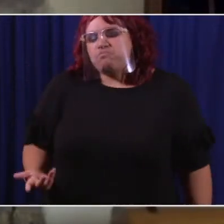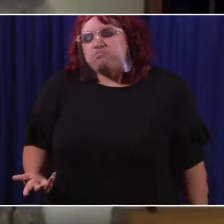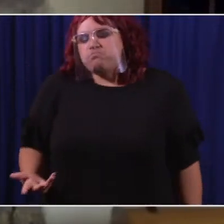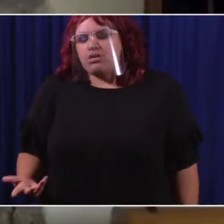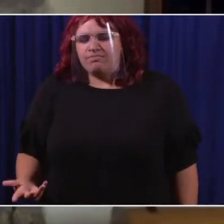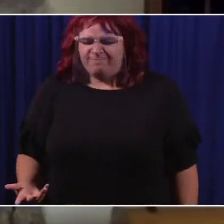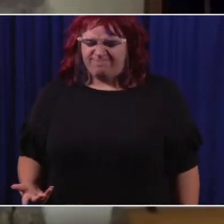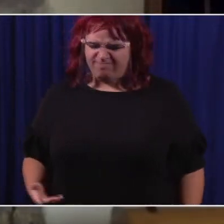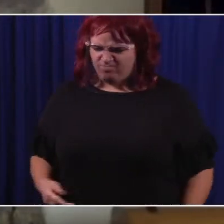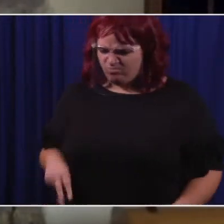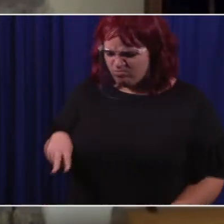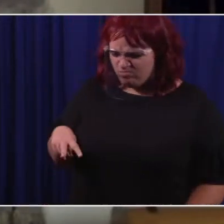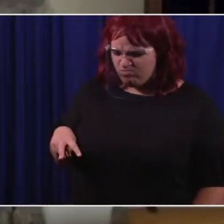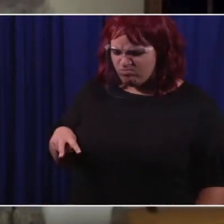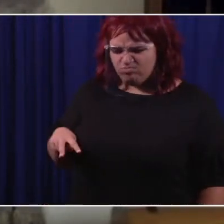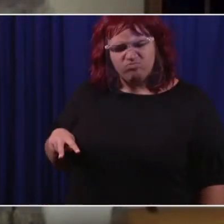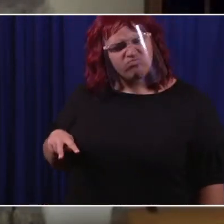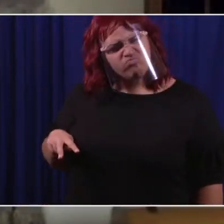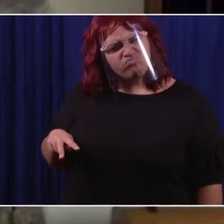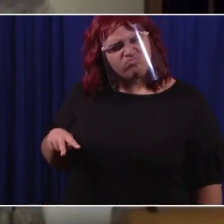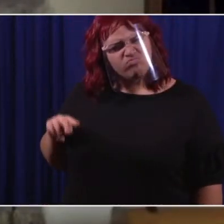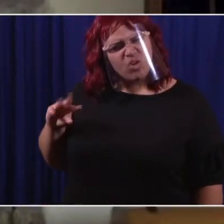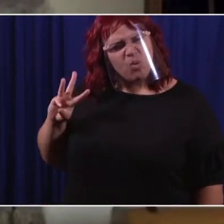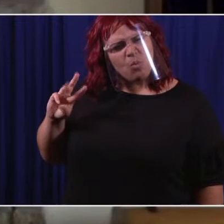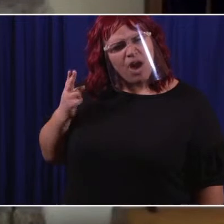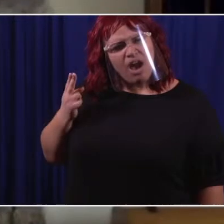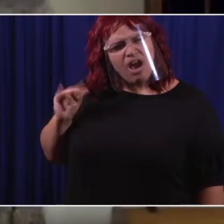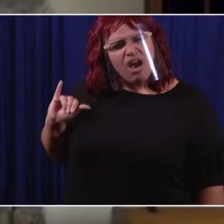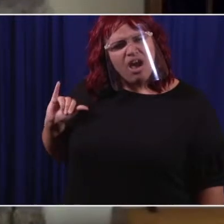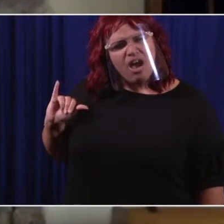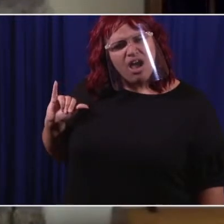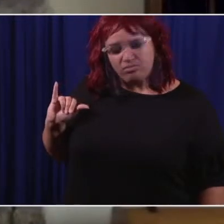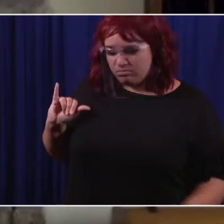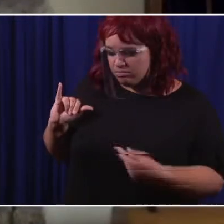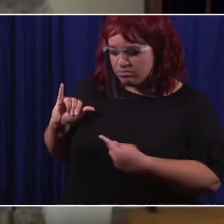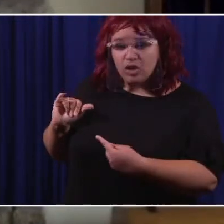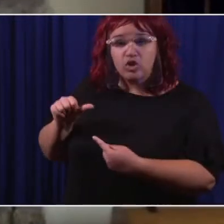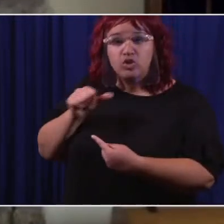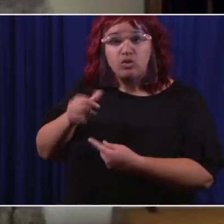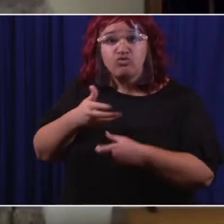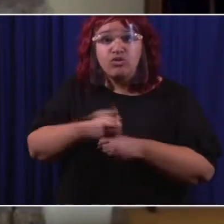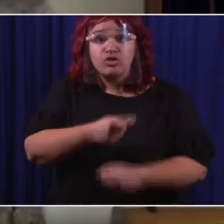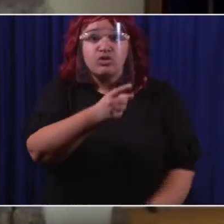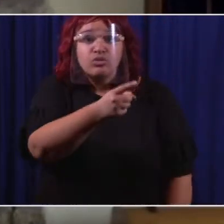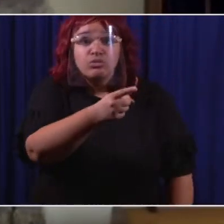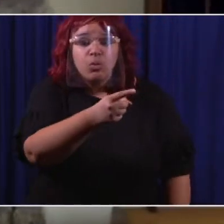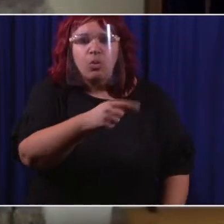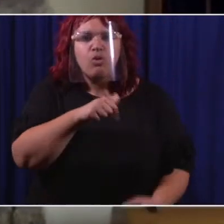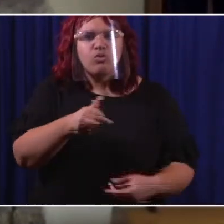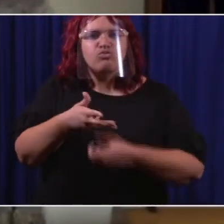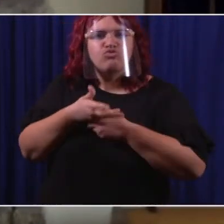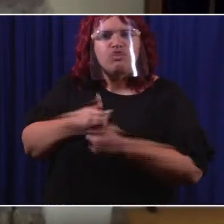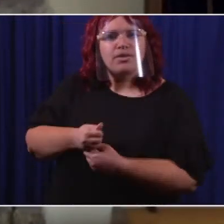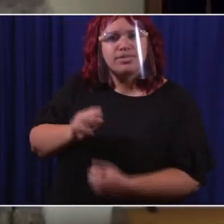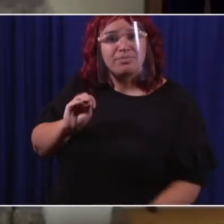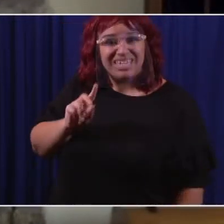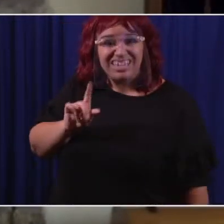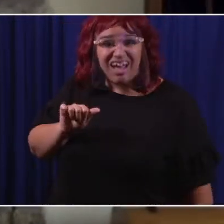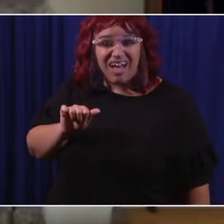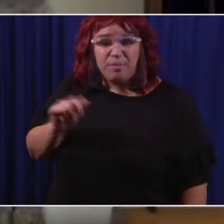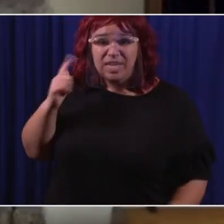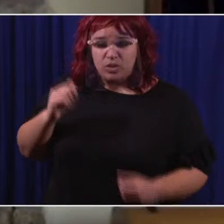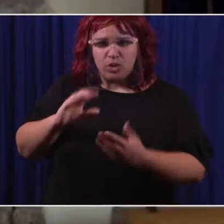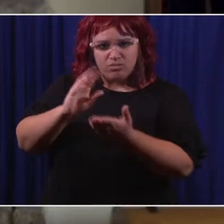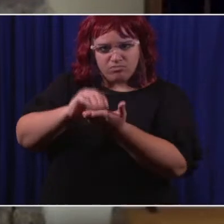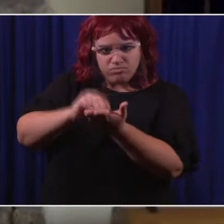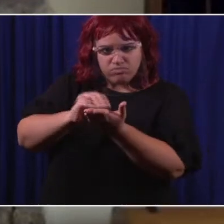matter of people just don't trust you, or they don't trust us because we're reporting on what you have to say? Do we need those skeptics